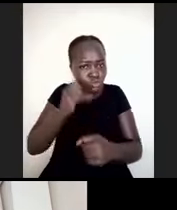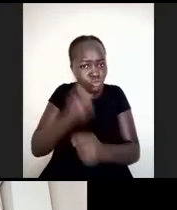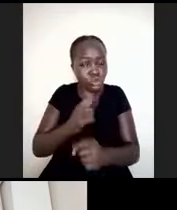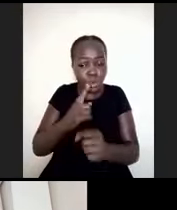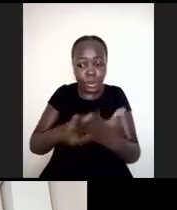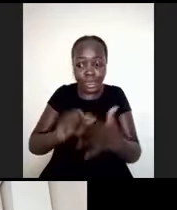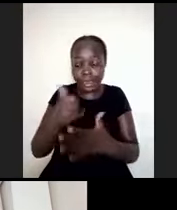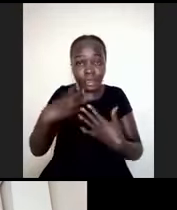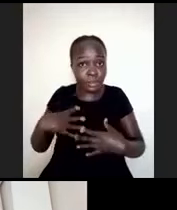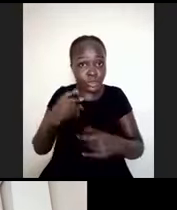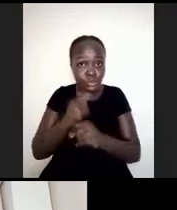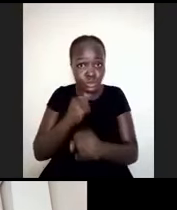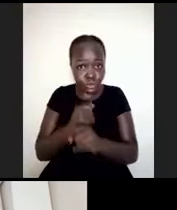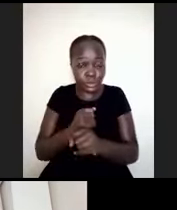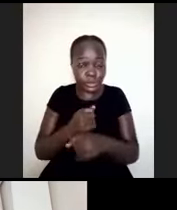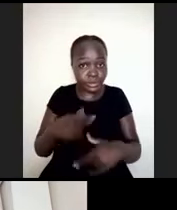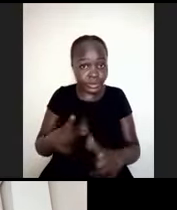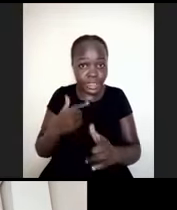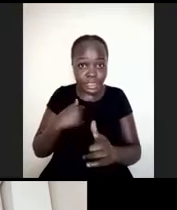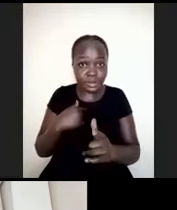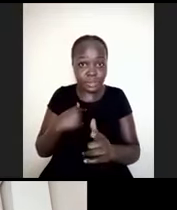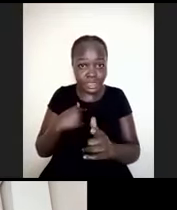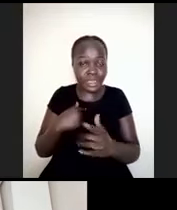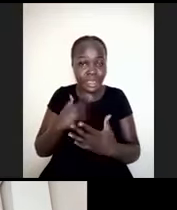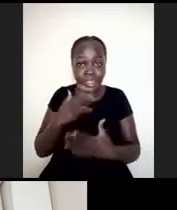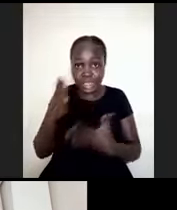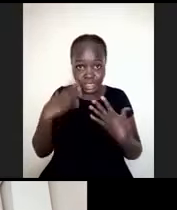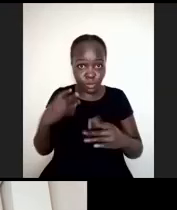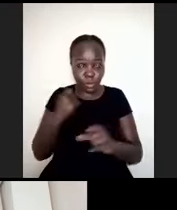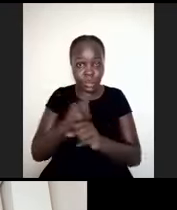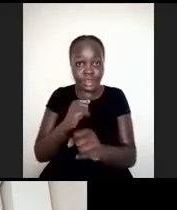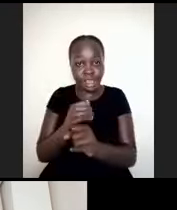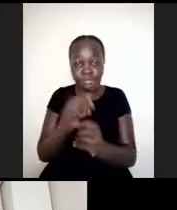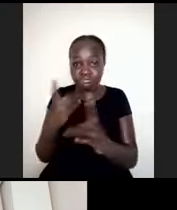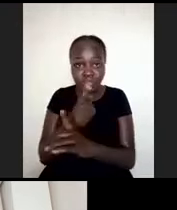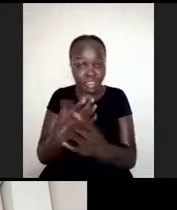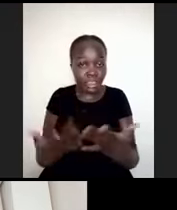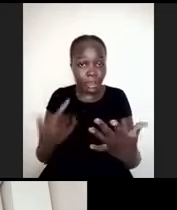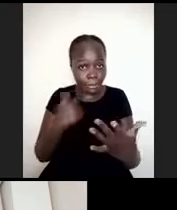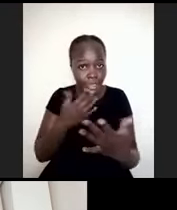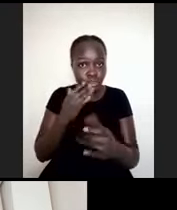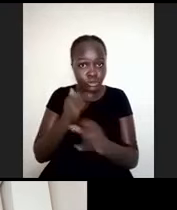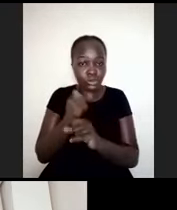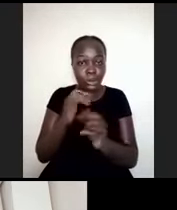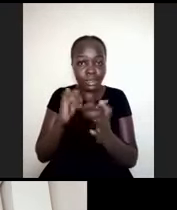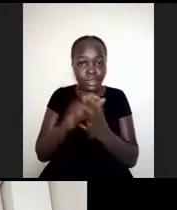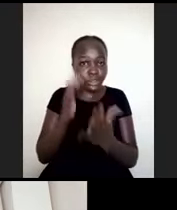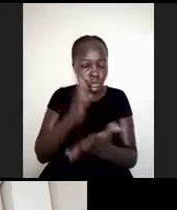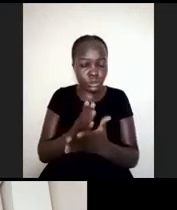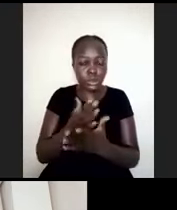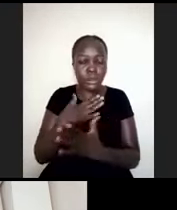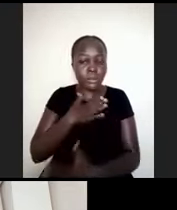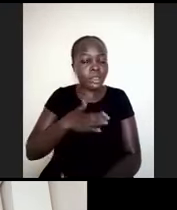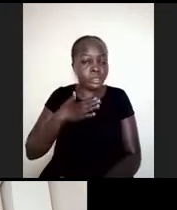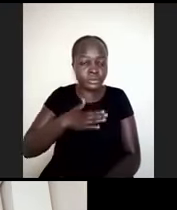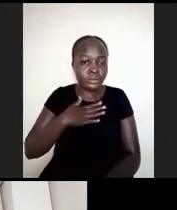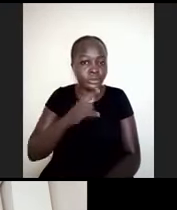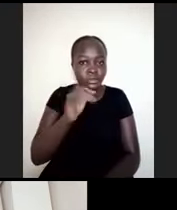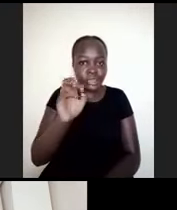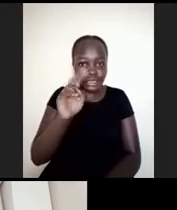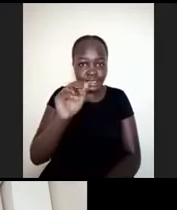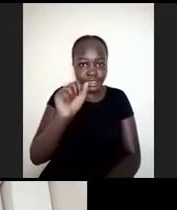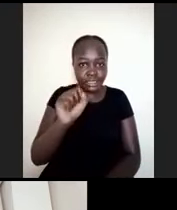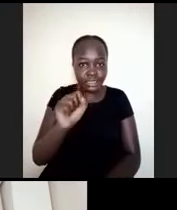me, you know, these people, they have done this. I need to do that, you know. So teens, peer pressure is